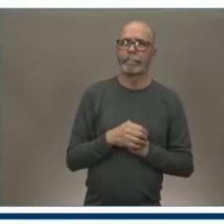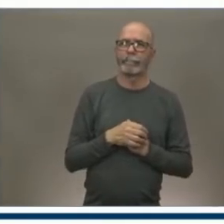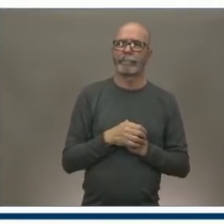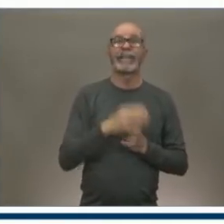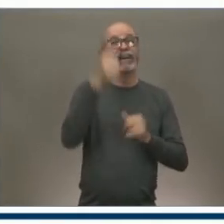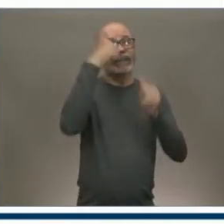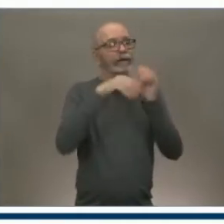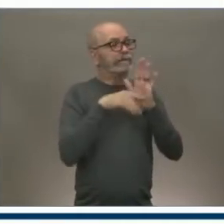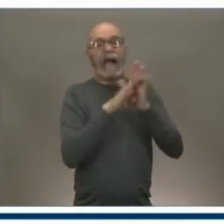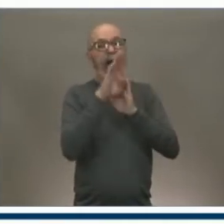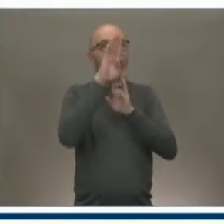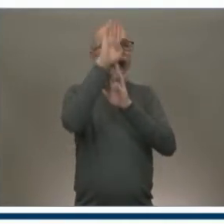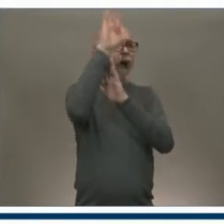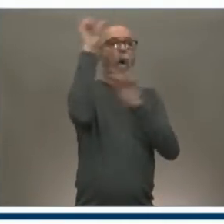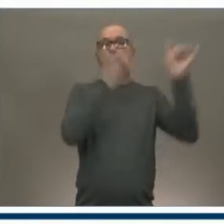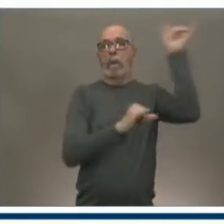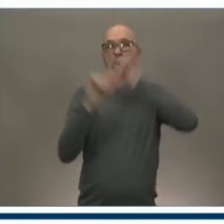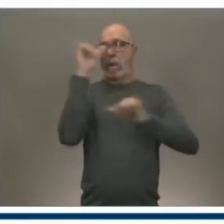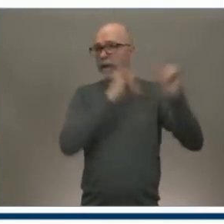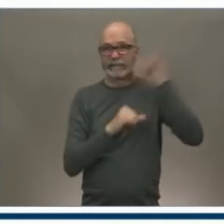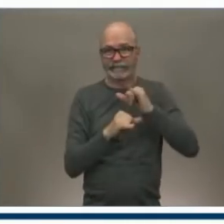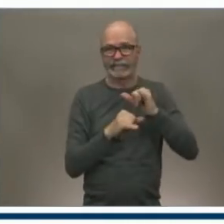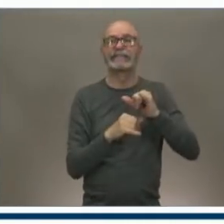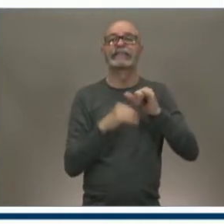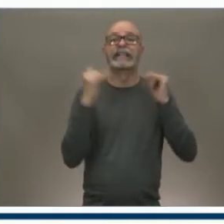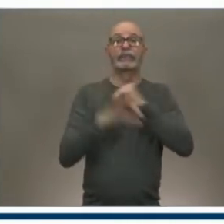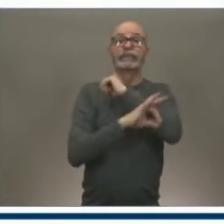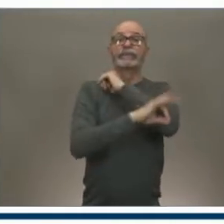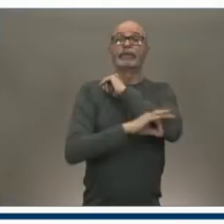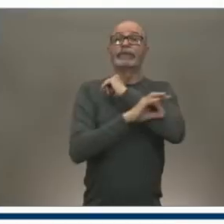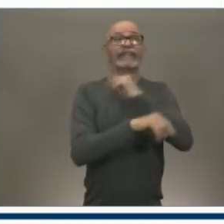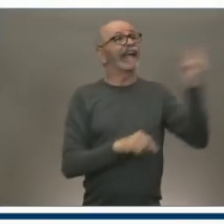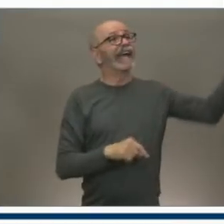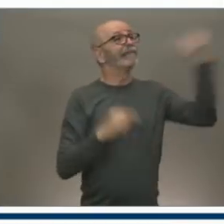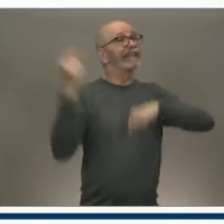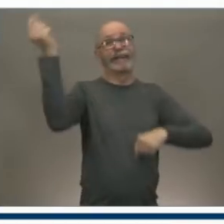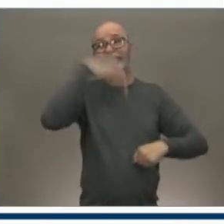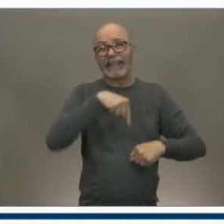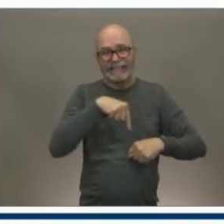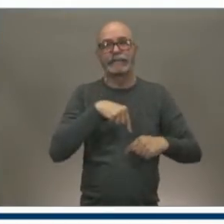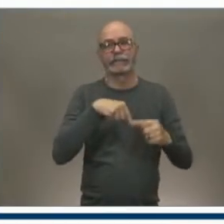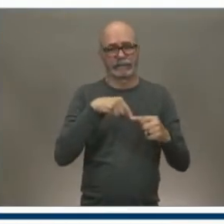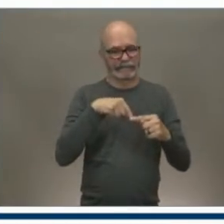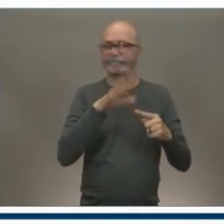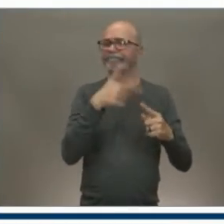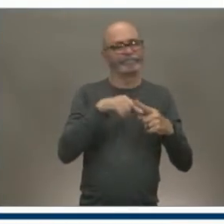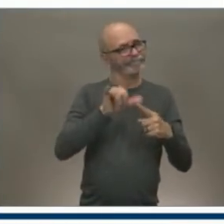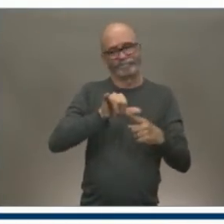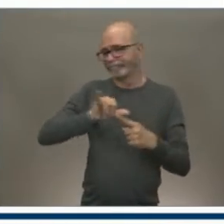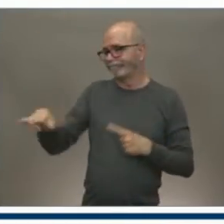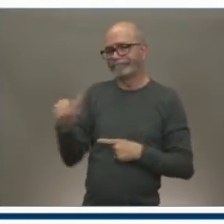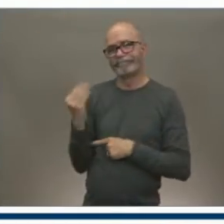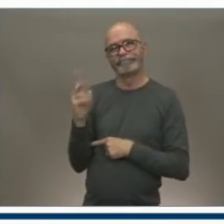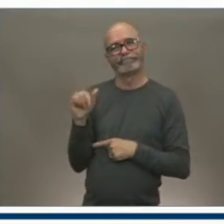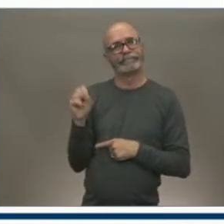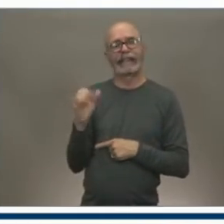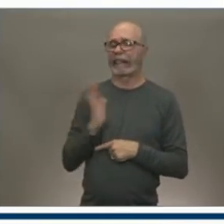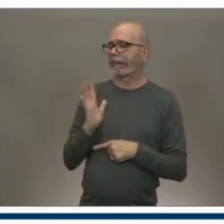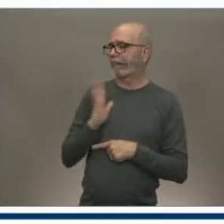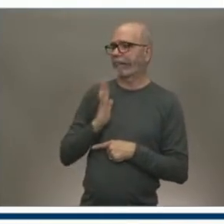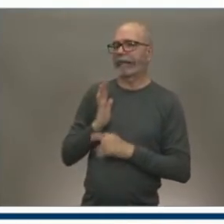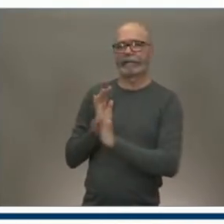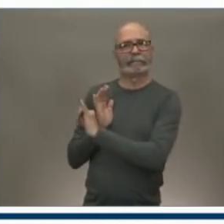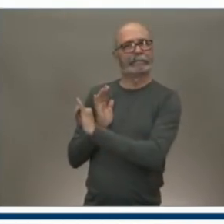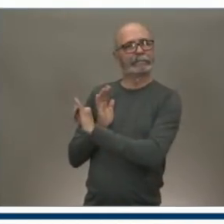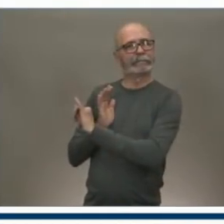were reopening of Wave 1, any temporary farm workers who came in, we had a process that they maintained the 14-day quarantine period. So I